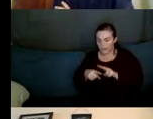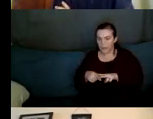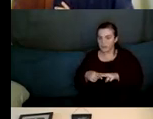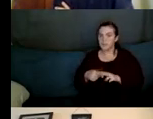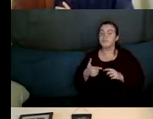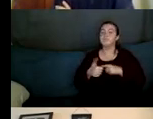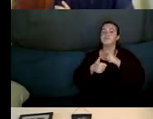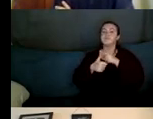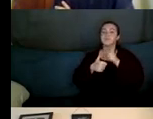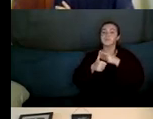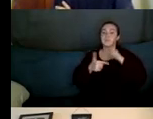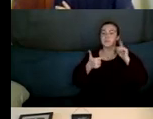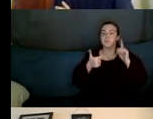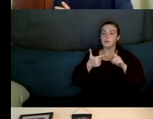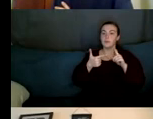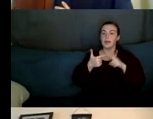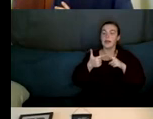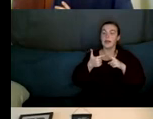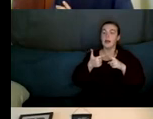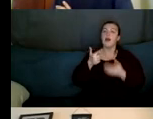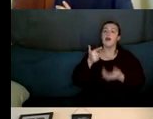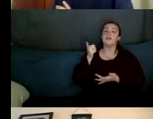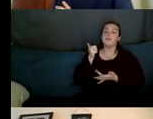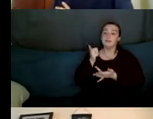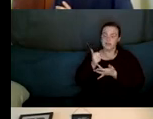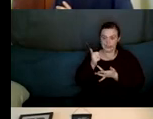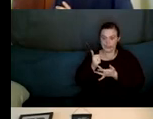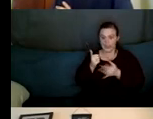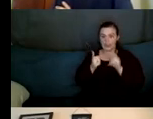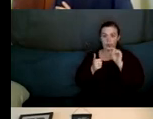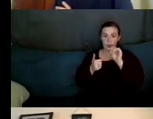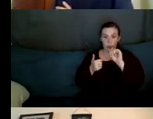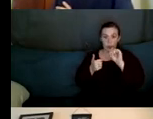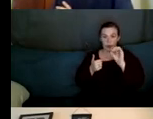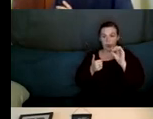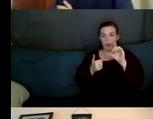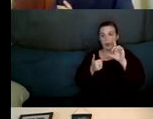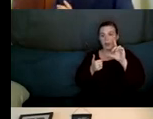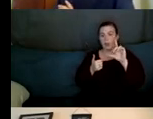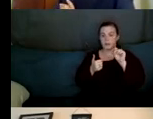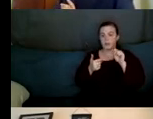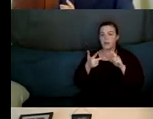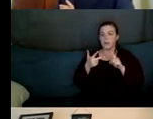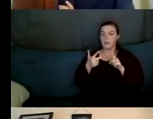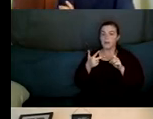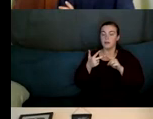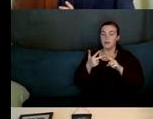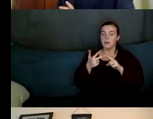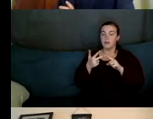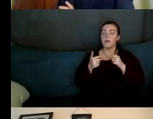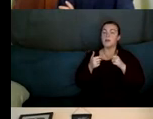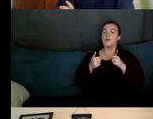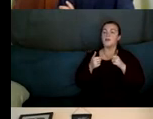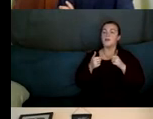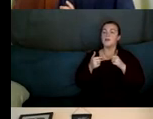same language. We're going to look at the tech tools that I have used. We're going to walk through that process